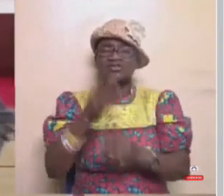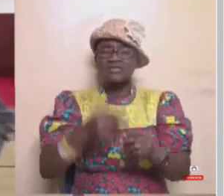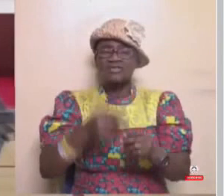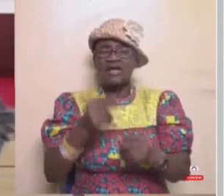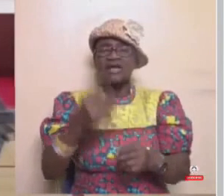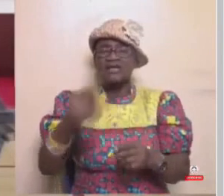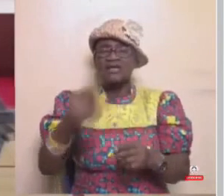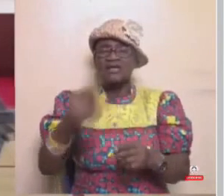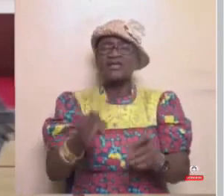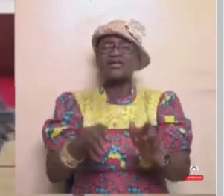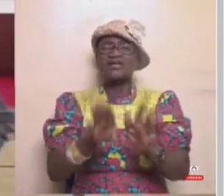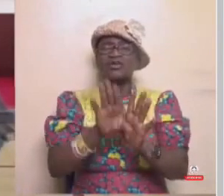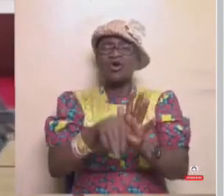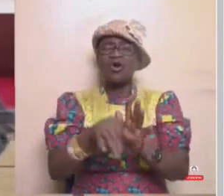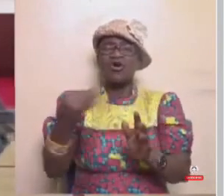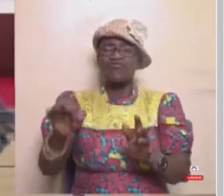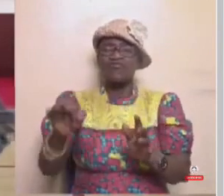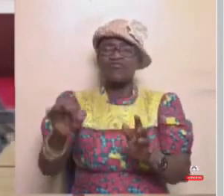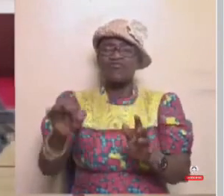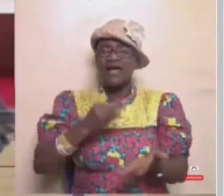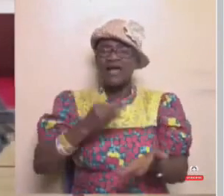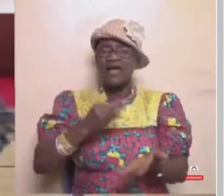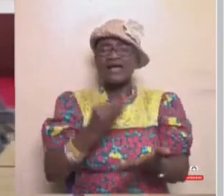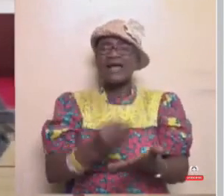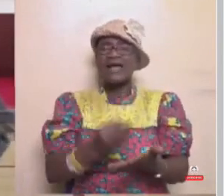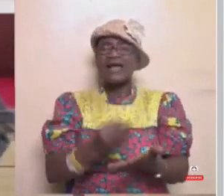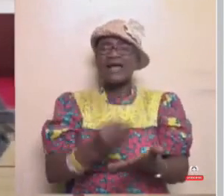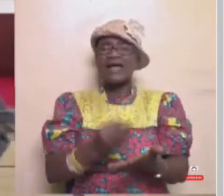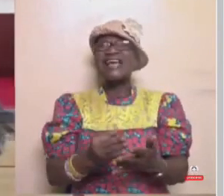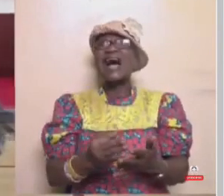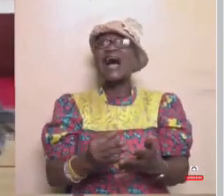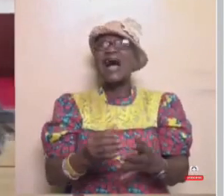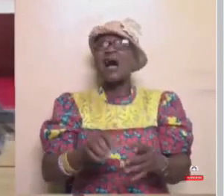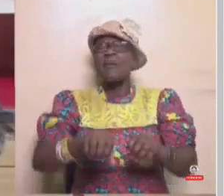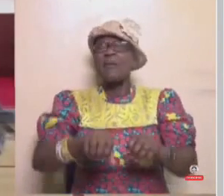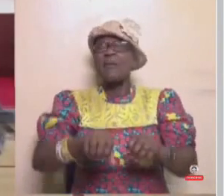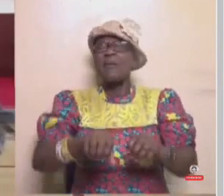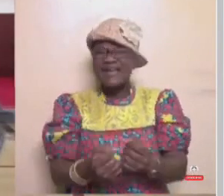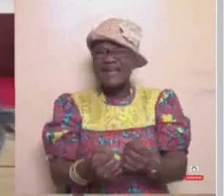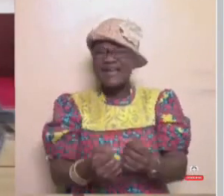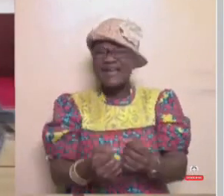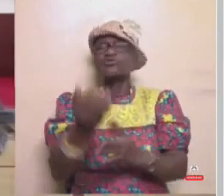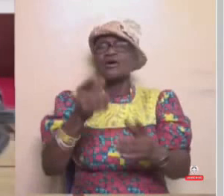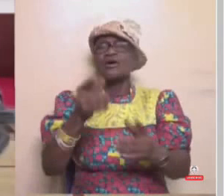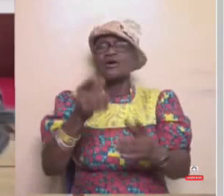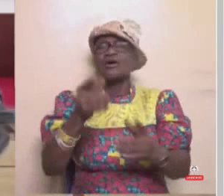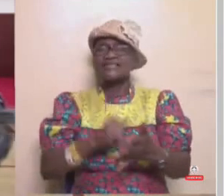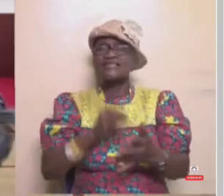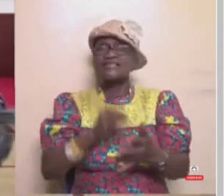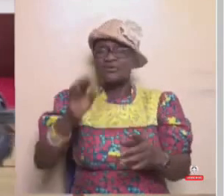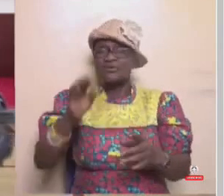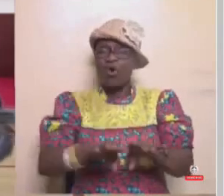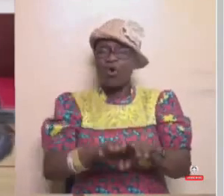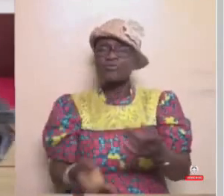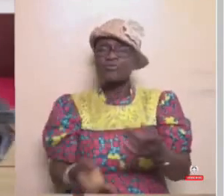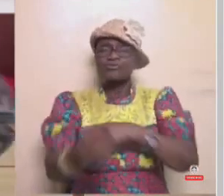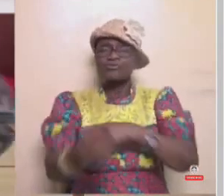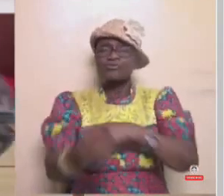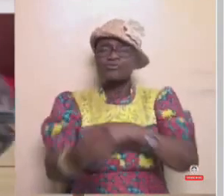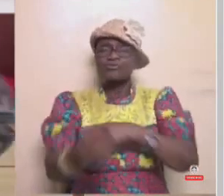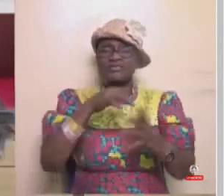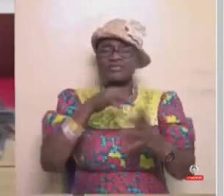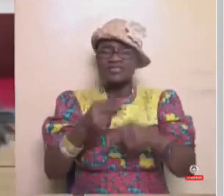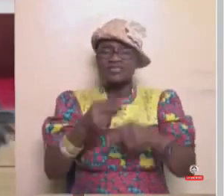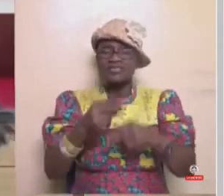my financial breakthrough, let it be open today in the name of Jesus. Amen. Say,